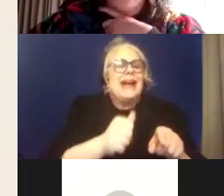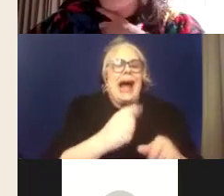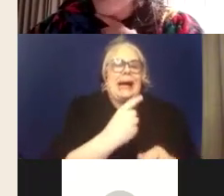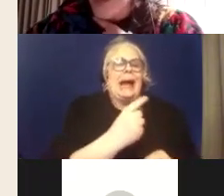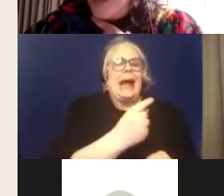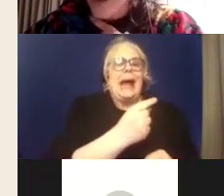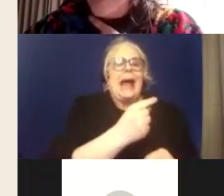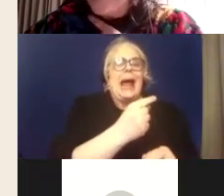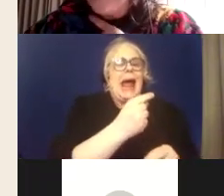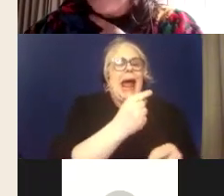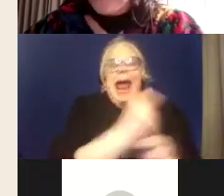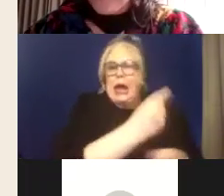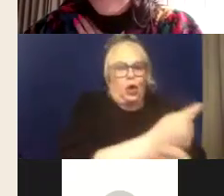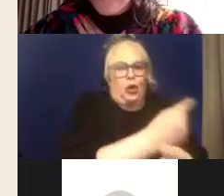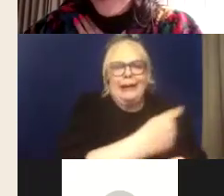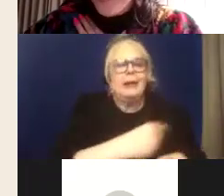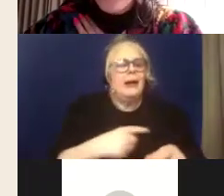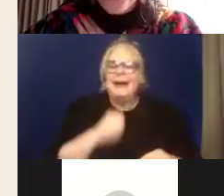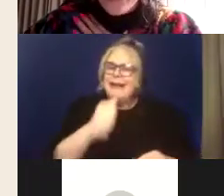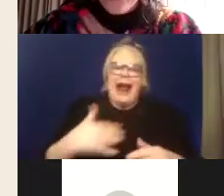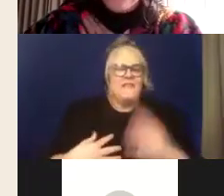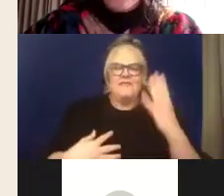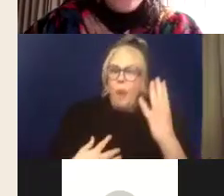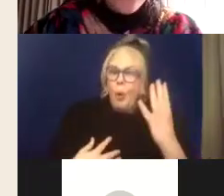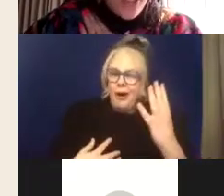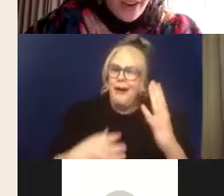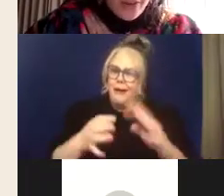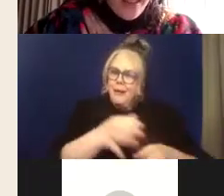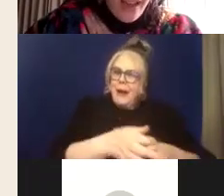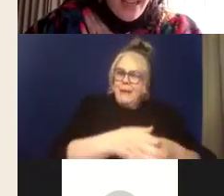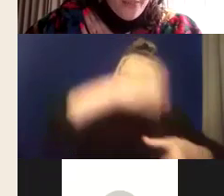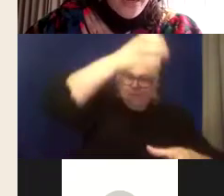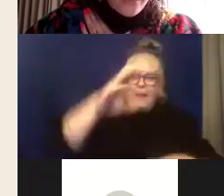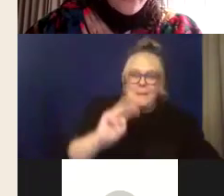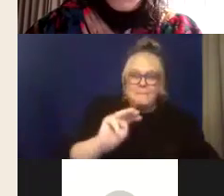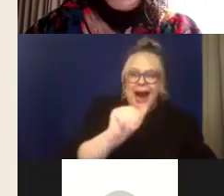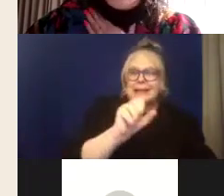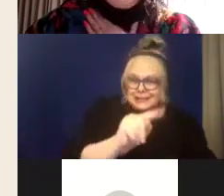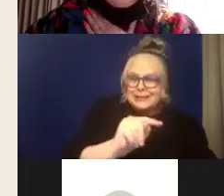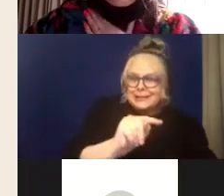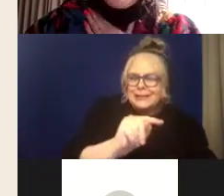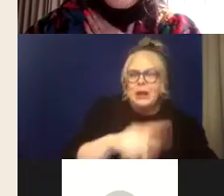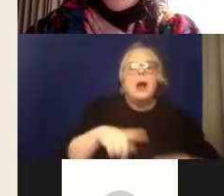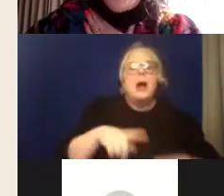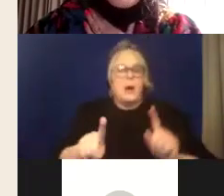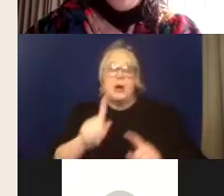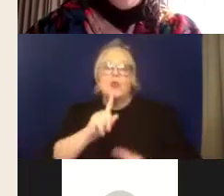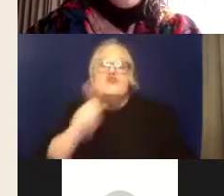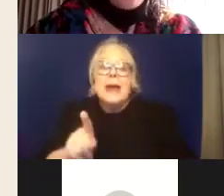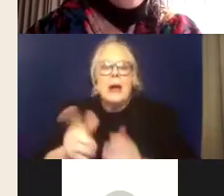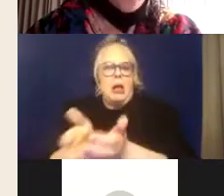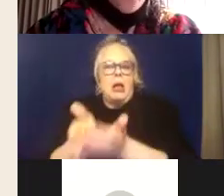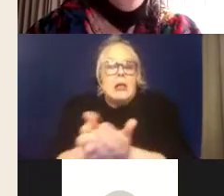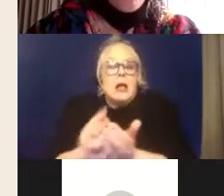the chimneys. Um, Additionally, the light and shadow not lining up correctly is a really, really common